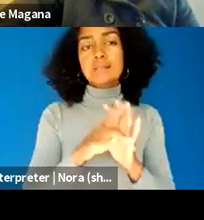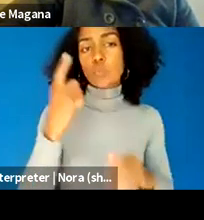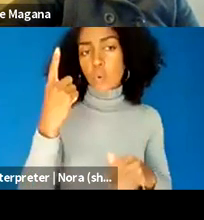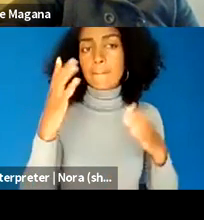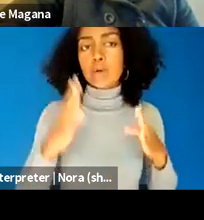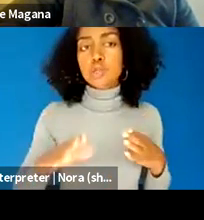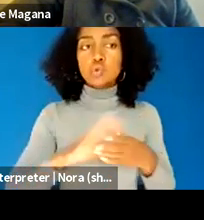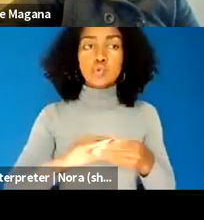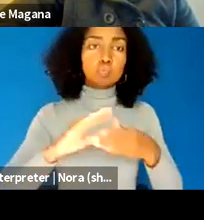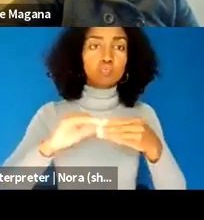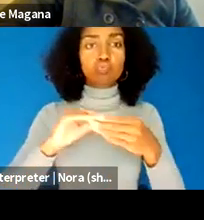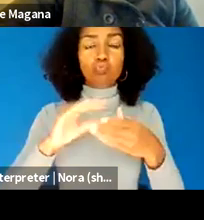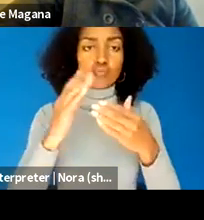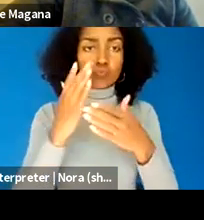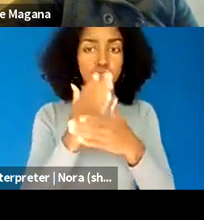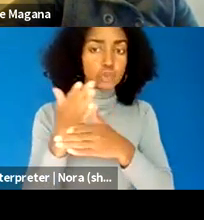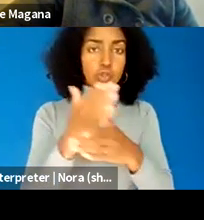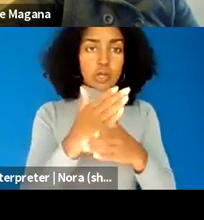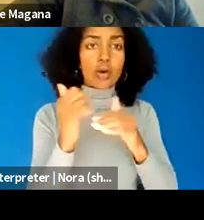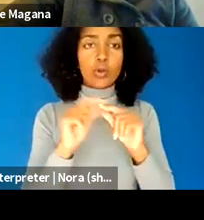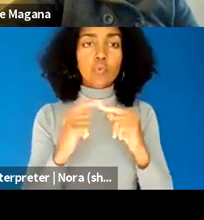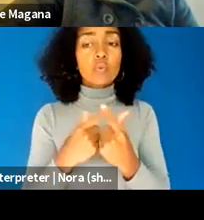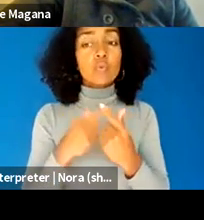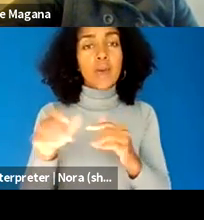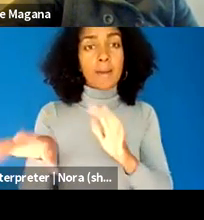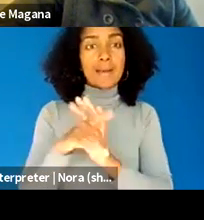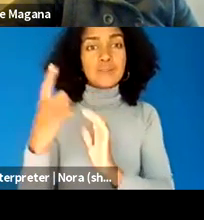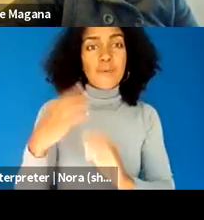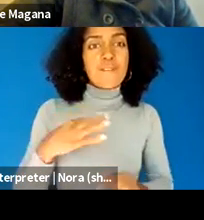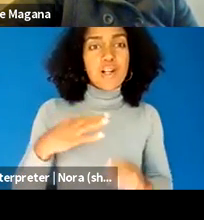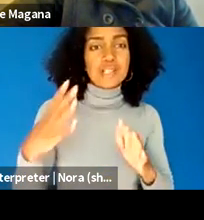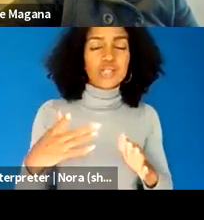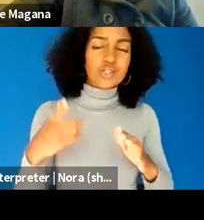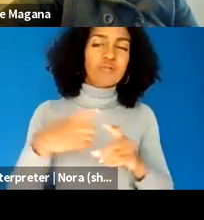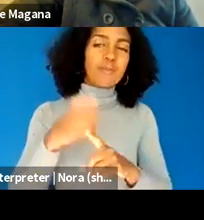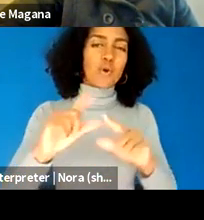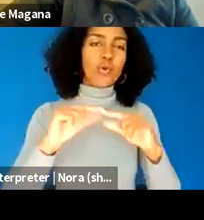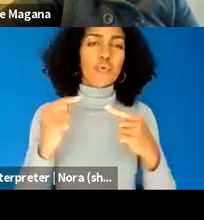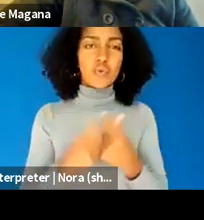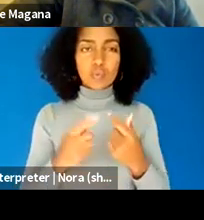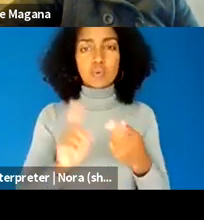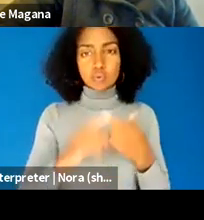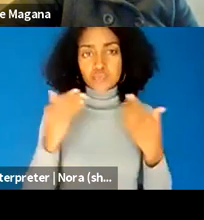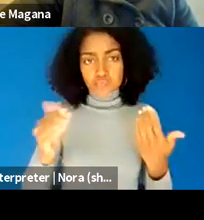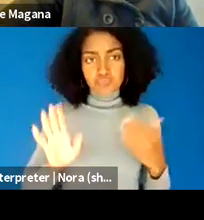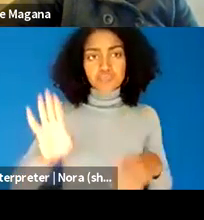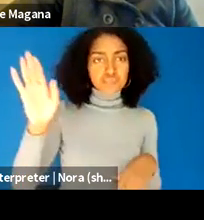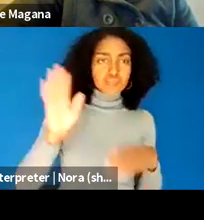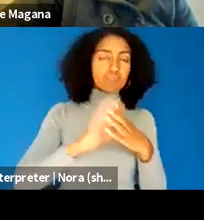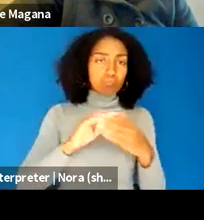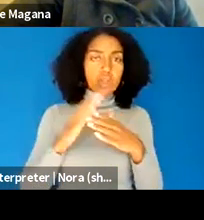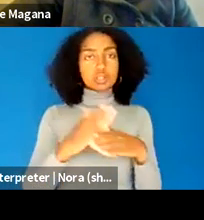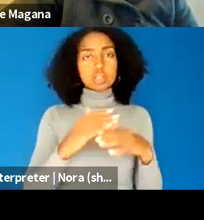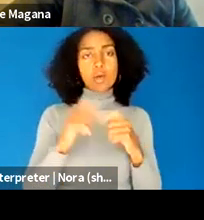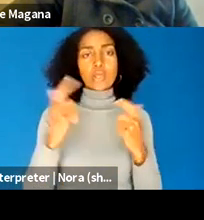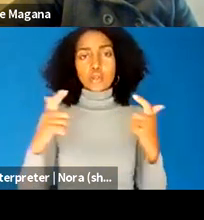out, so you can volunteer somebody or select one person in your group to share out with the larger